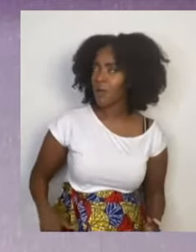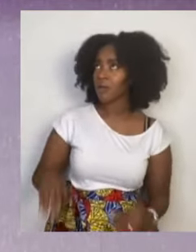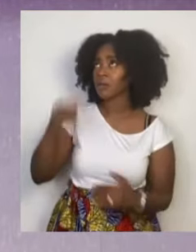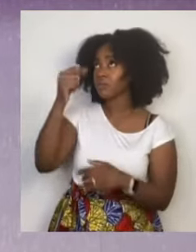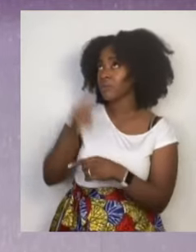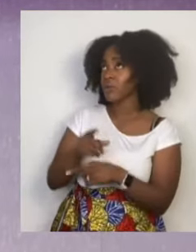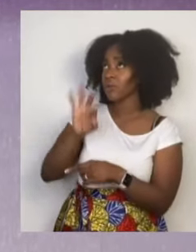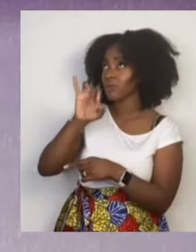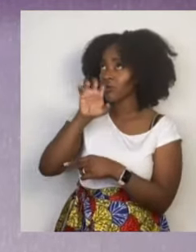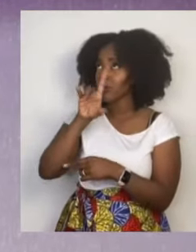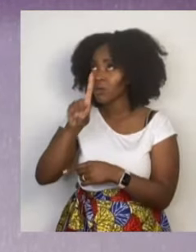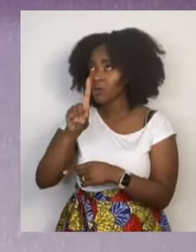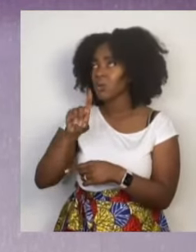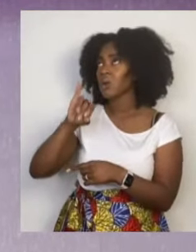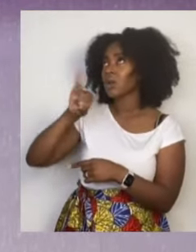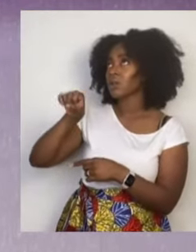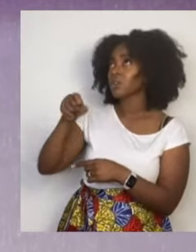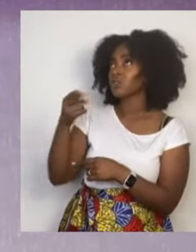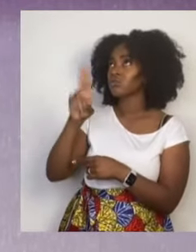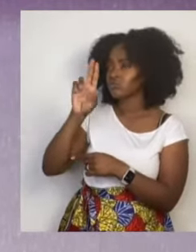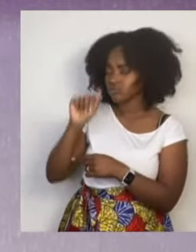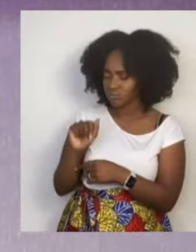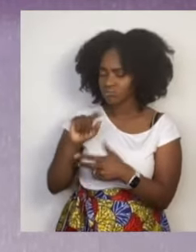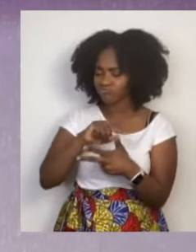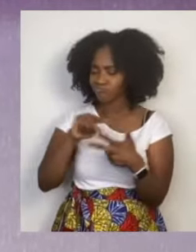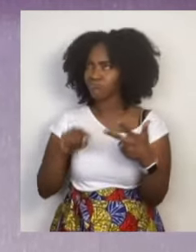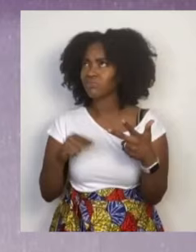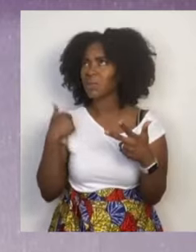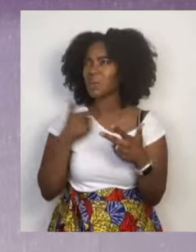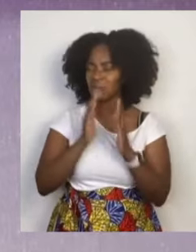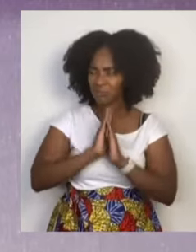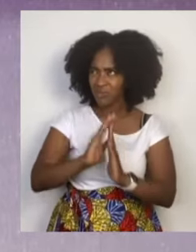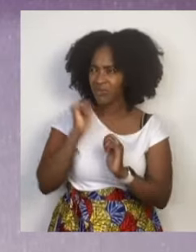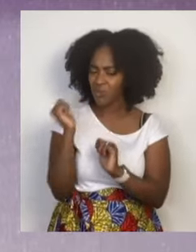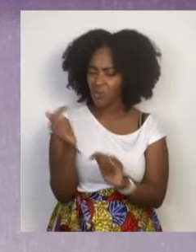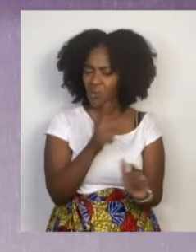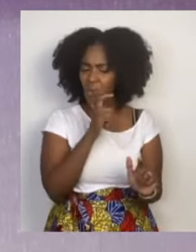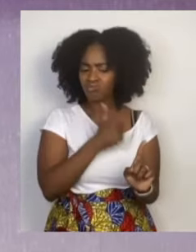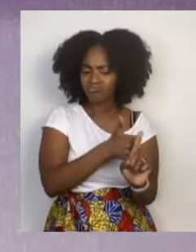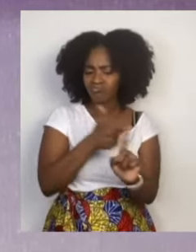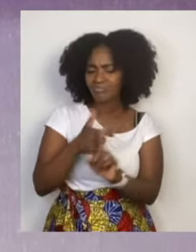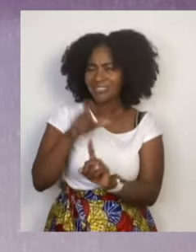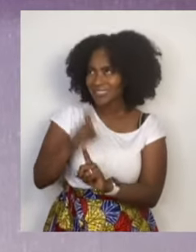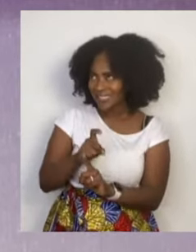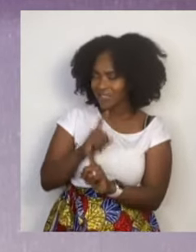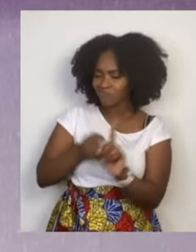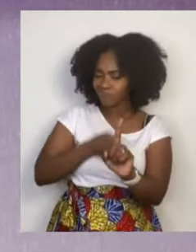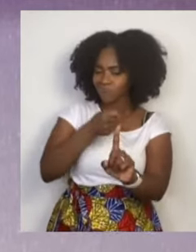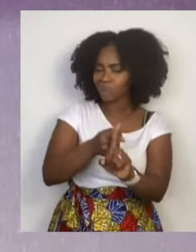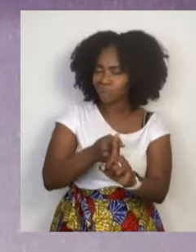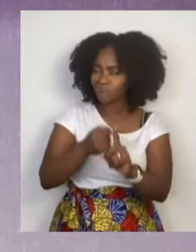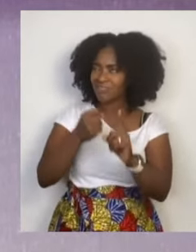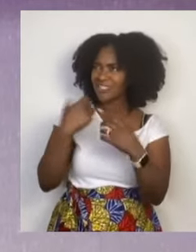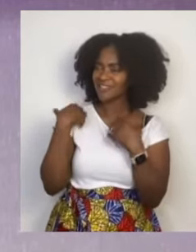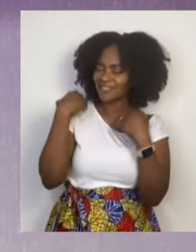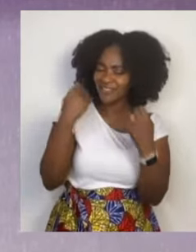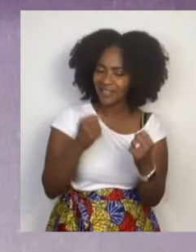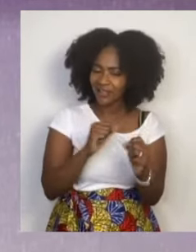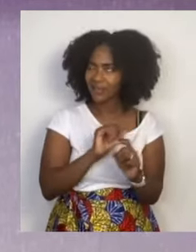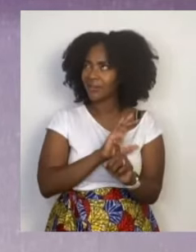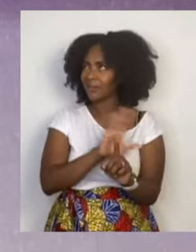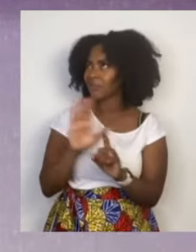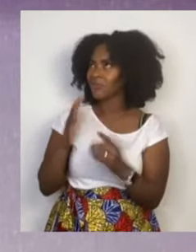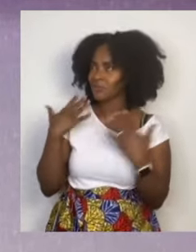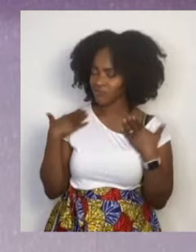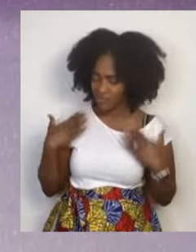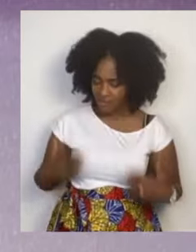up everyone who needs a touch in their body. We thank you that you are the great physician. And Father, we thank you that healing